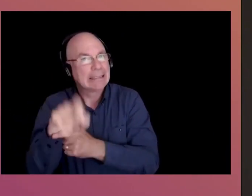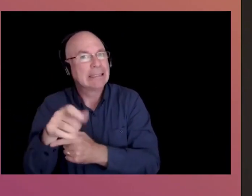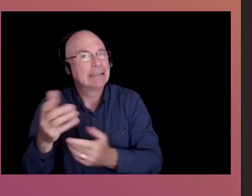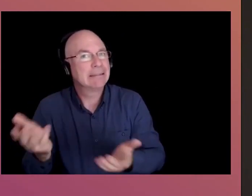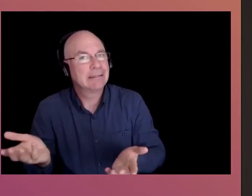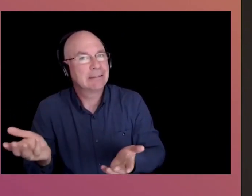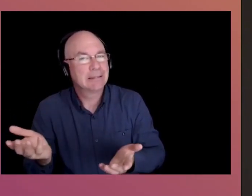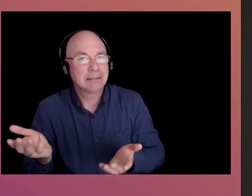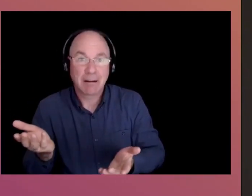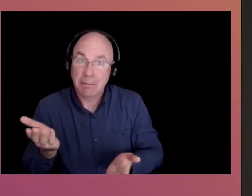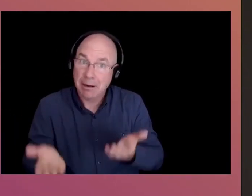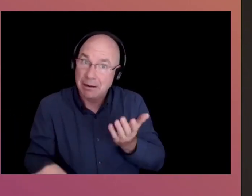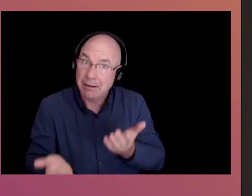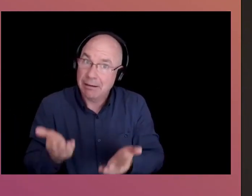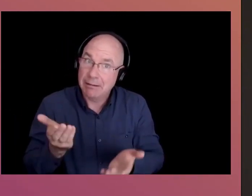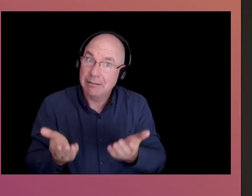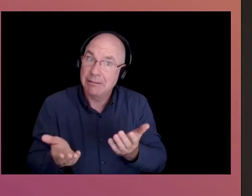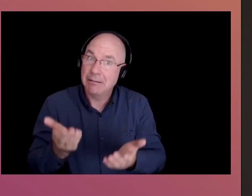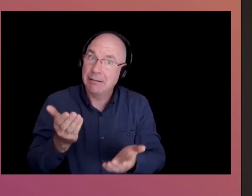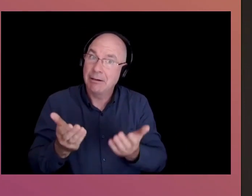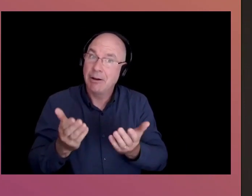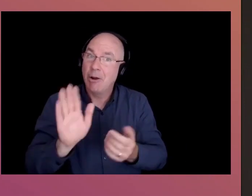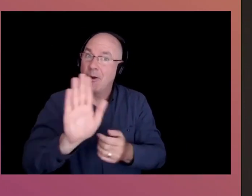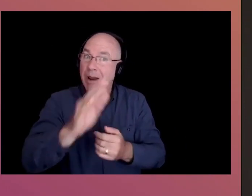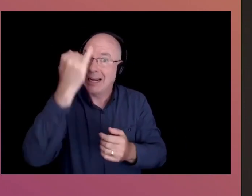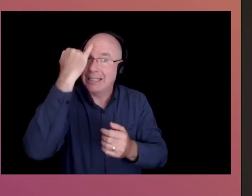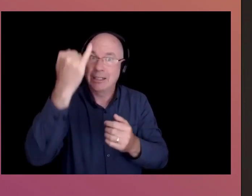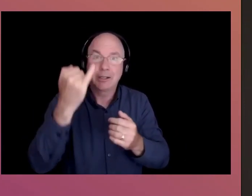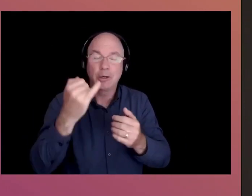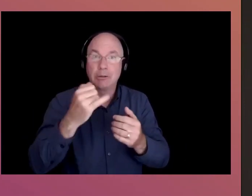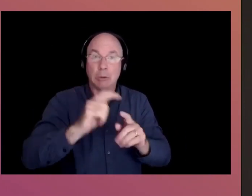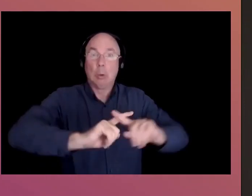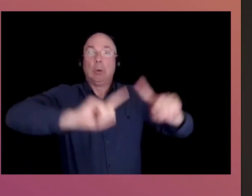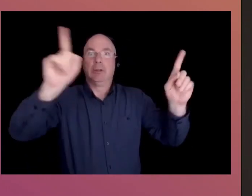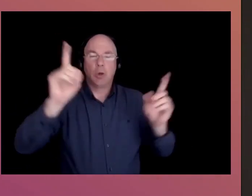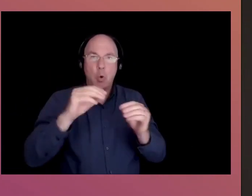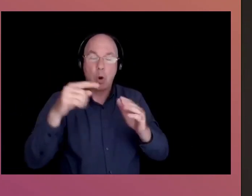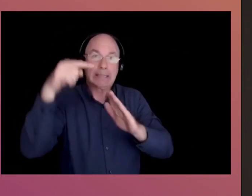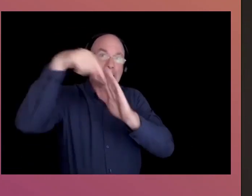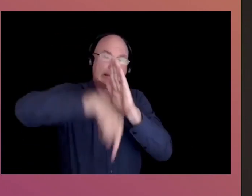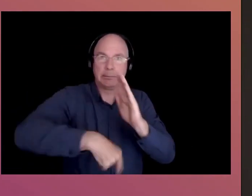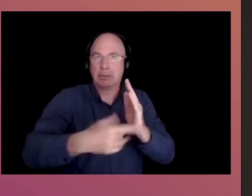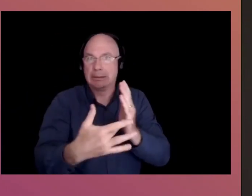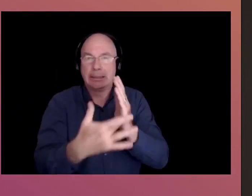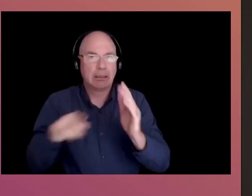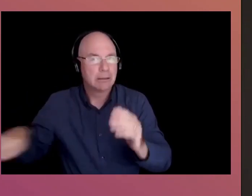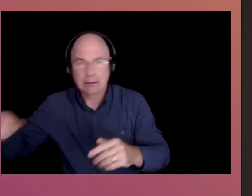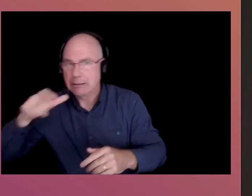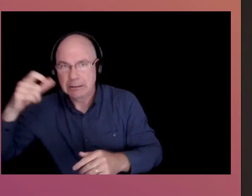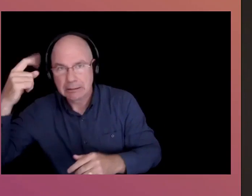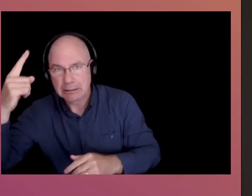It may be caused because your idea is too extreme or too technical to understand. Let me tell you this